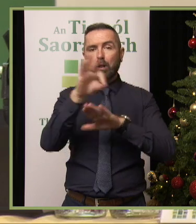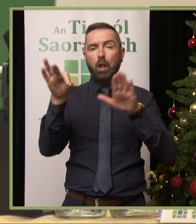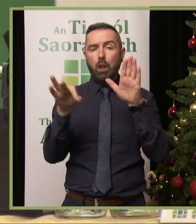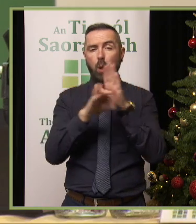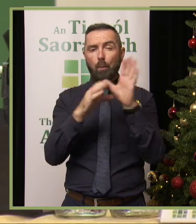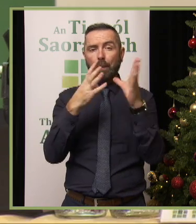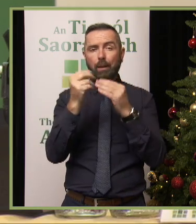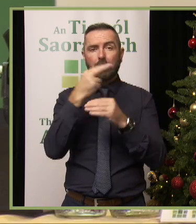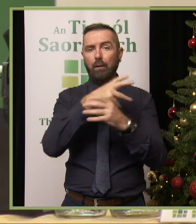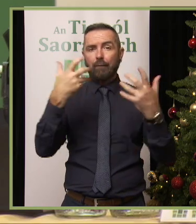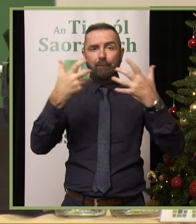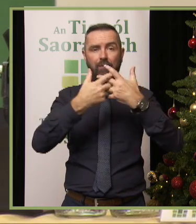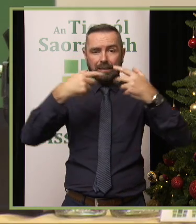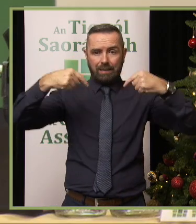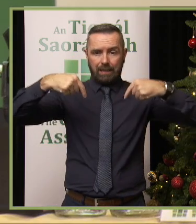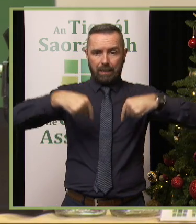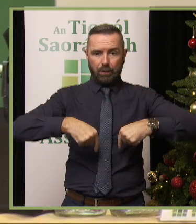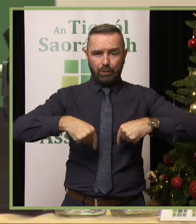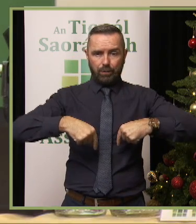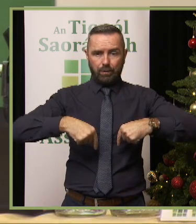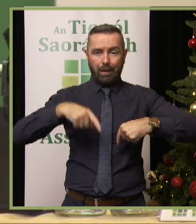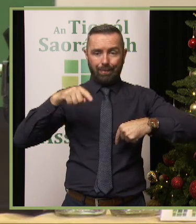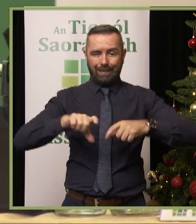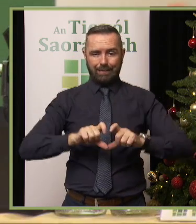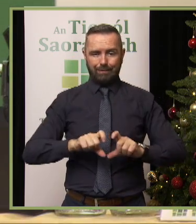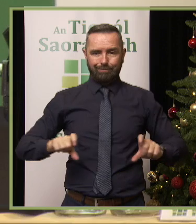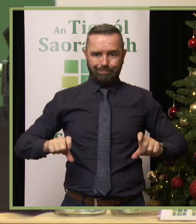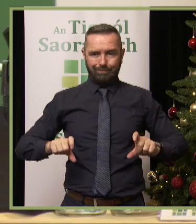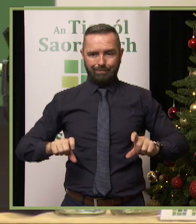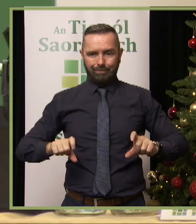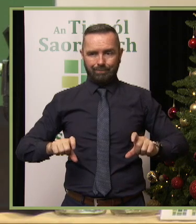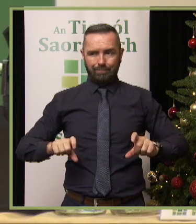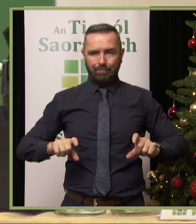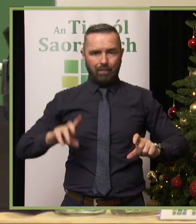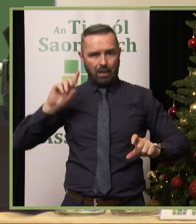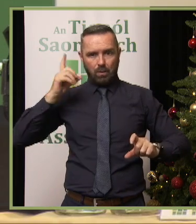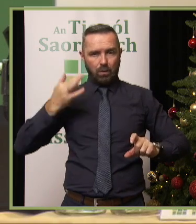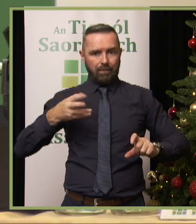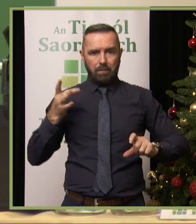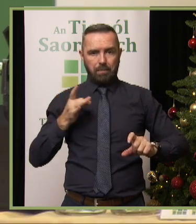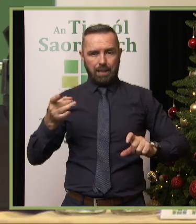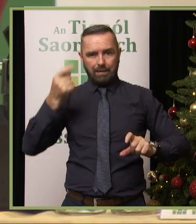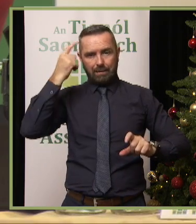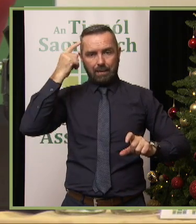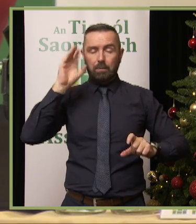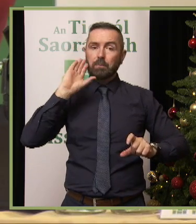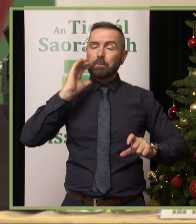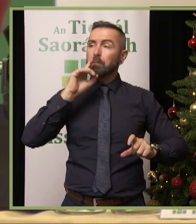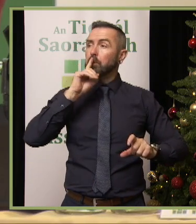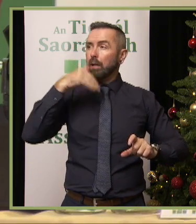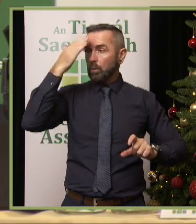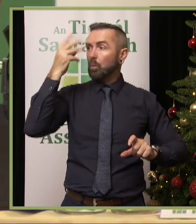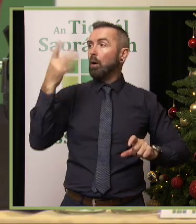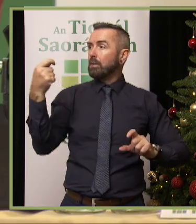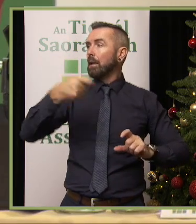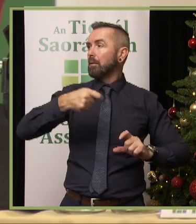I'm not sure it fits here. And I'm just saying that as chair now, I don't know if this makes sense, but I understand the reasoning to want to put it back in, Donna,